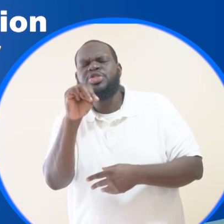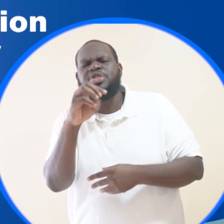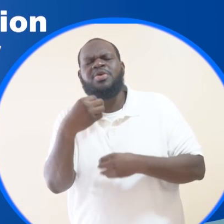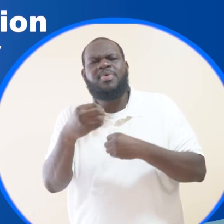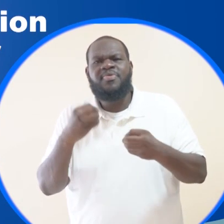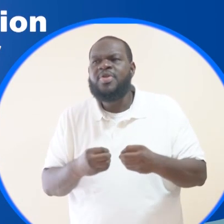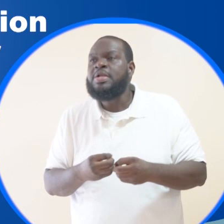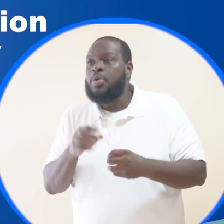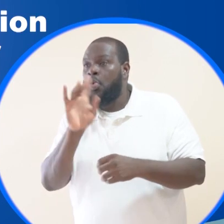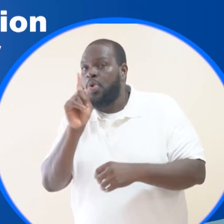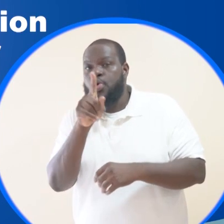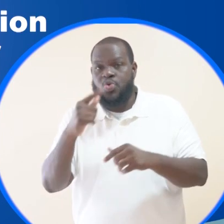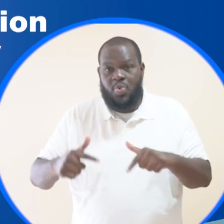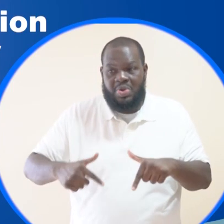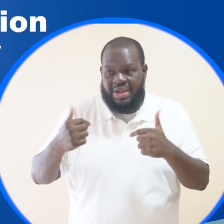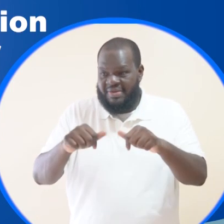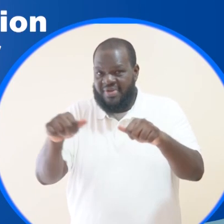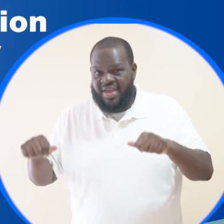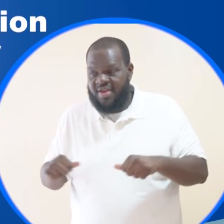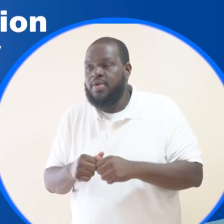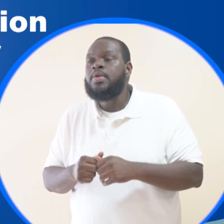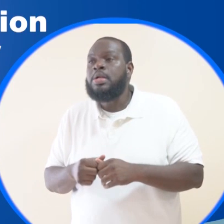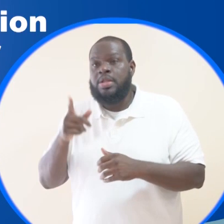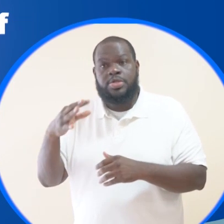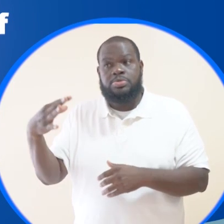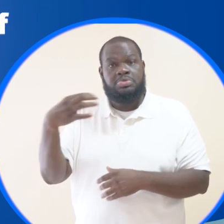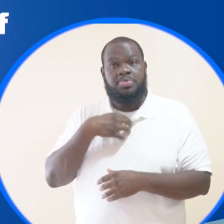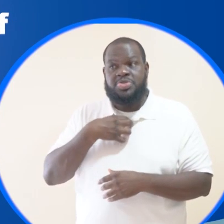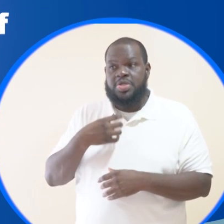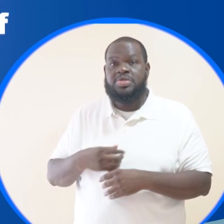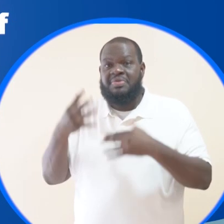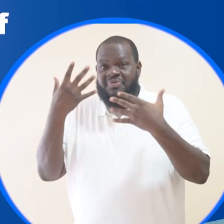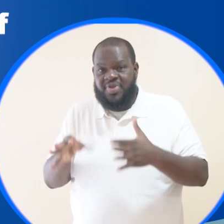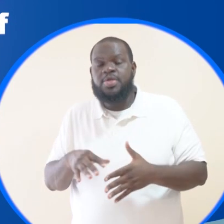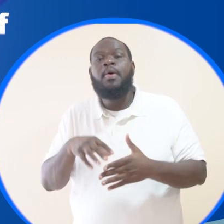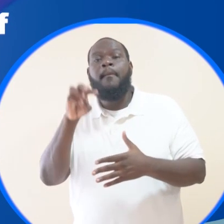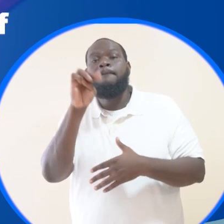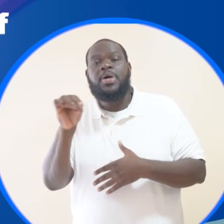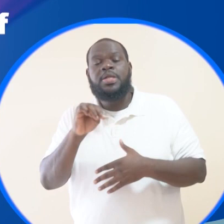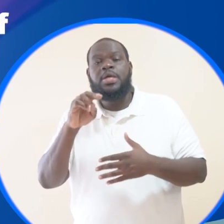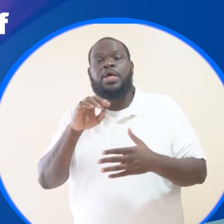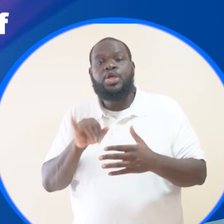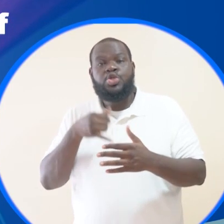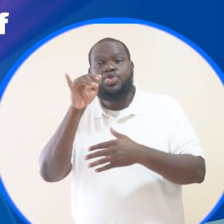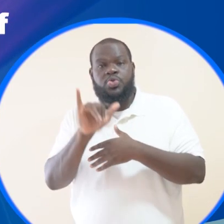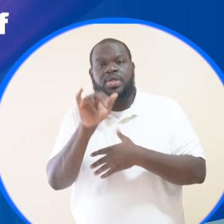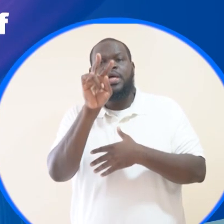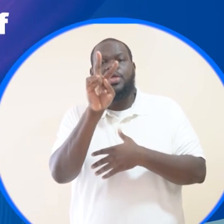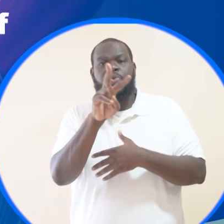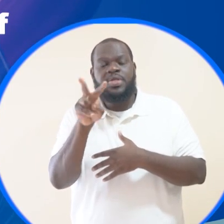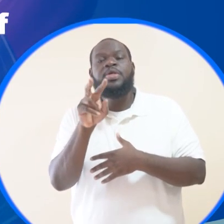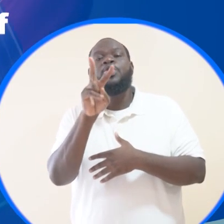office Is responsible for your area of residence To make an objection The objections aspect of this exercise Will end on Monday, the